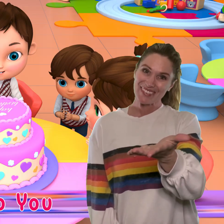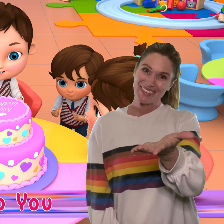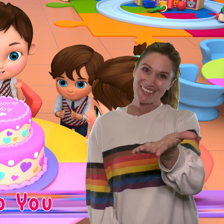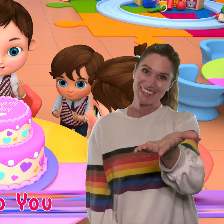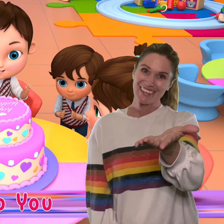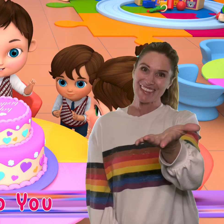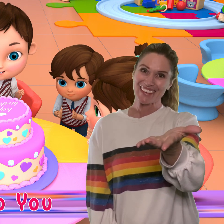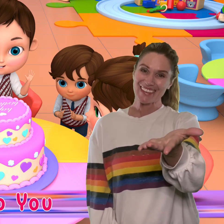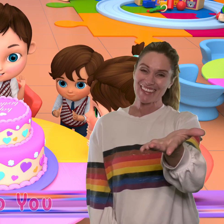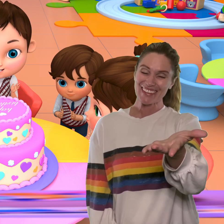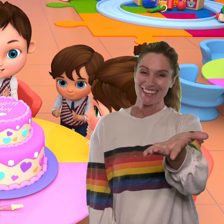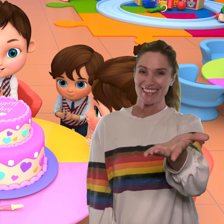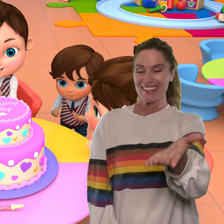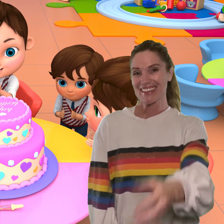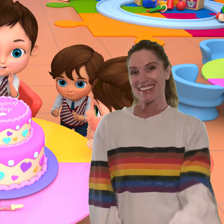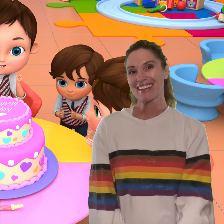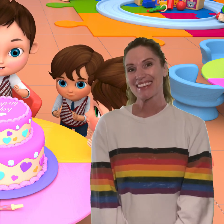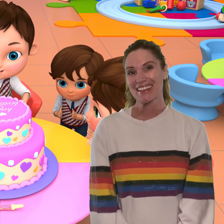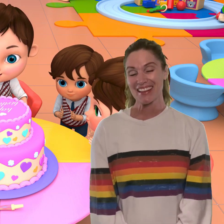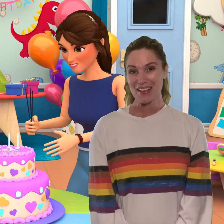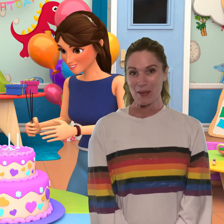to you